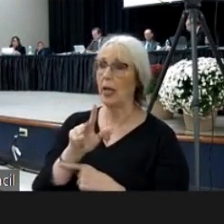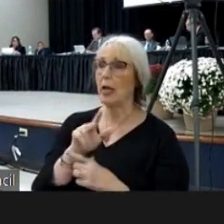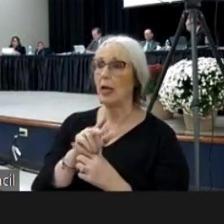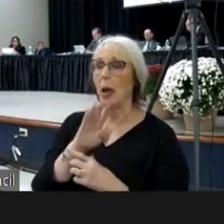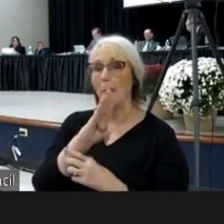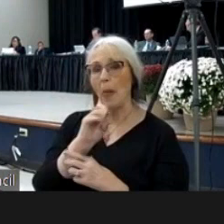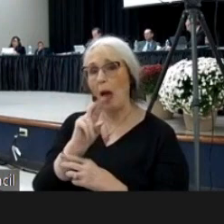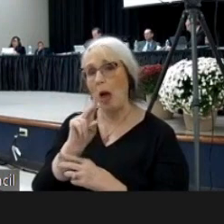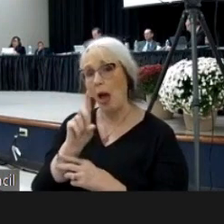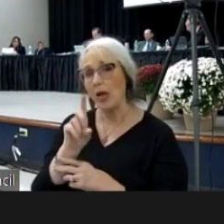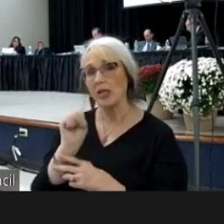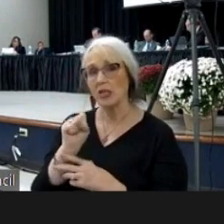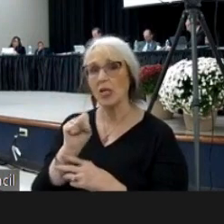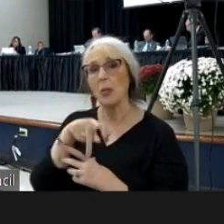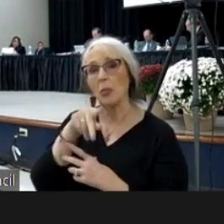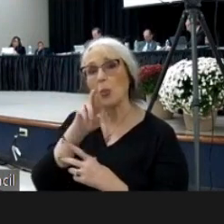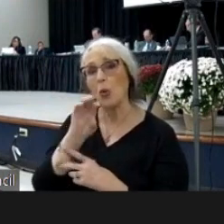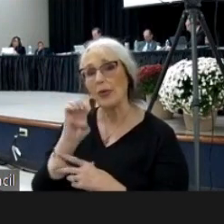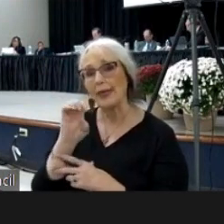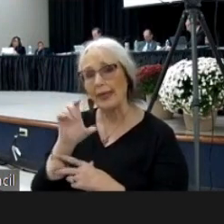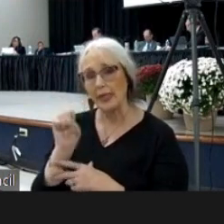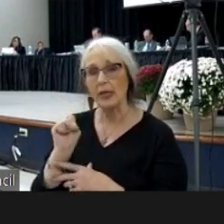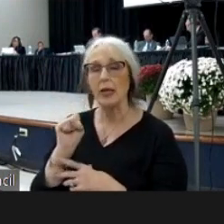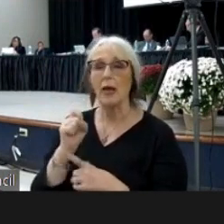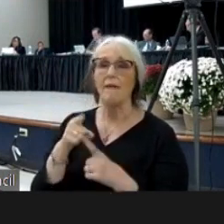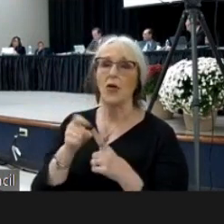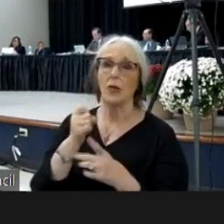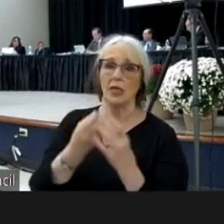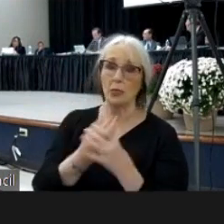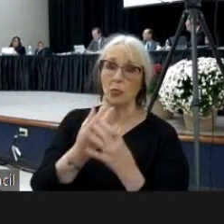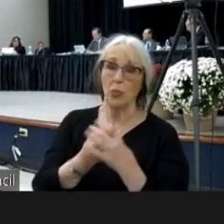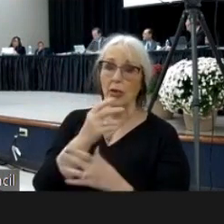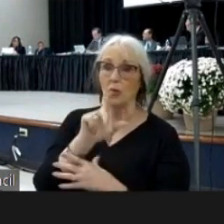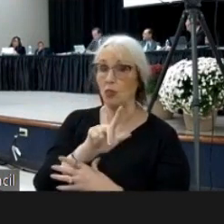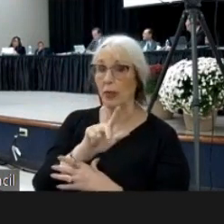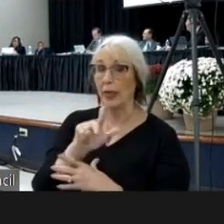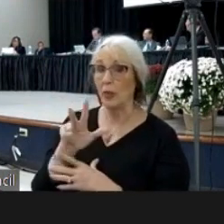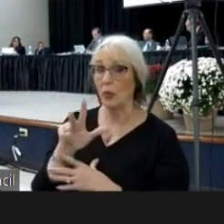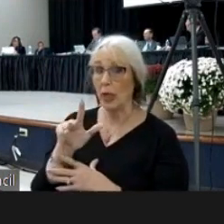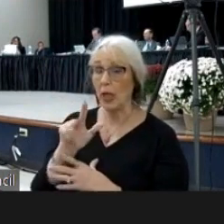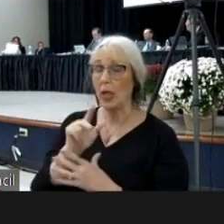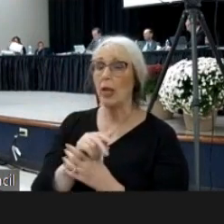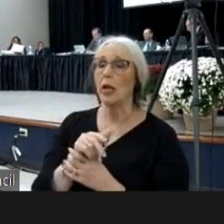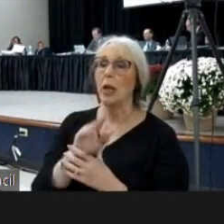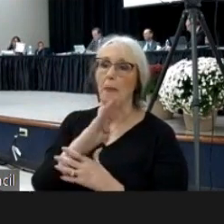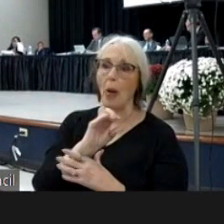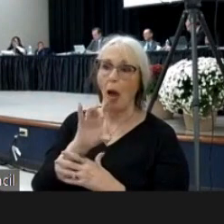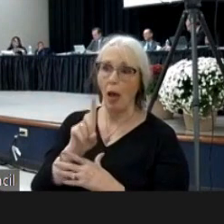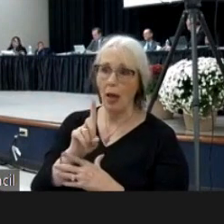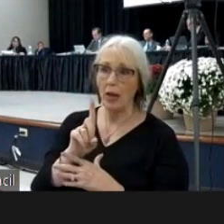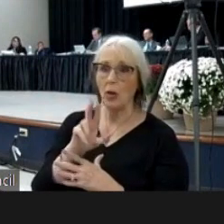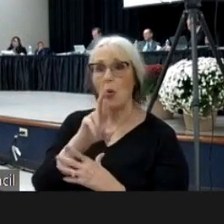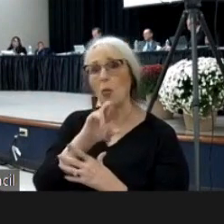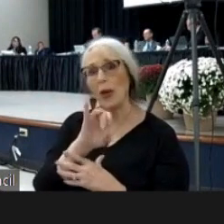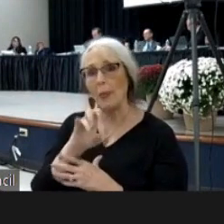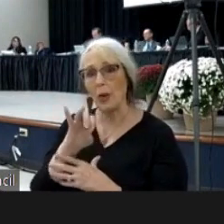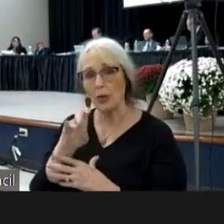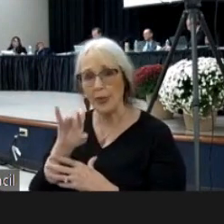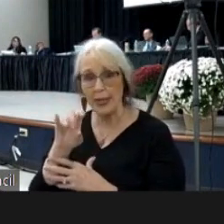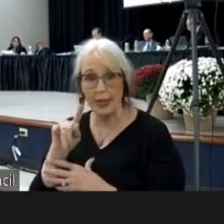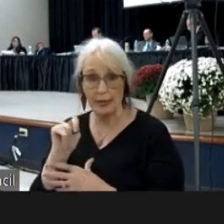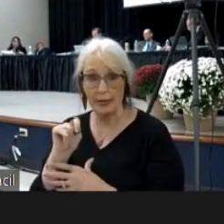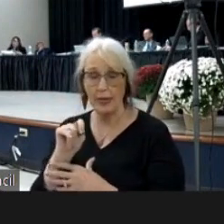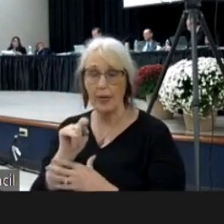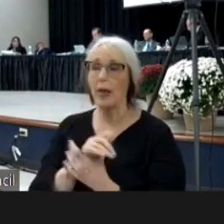bond proceeds are anticipated in spring of 23. So we would do a bond reimbursement in the meantime, and that allows us